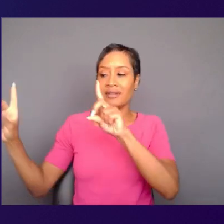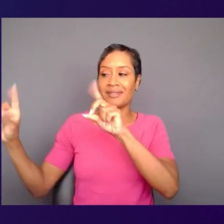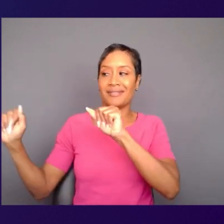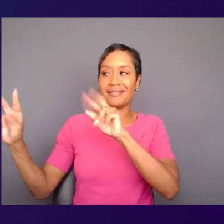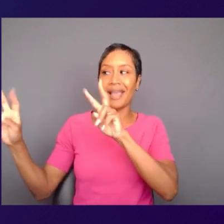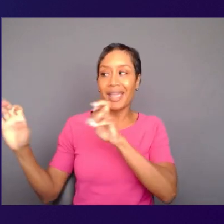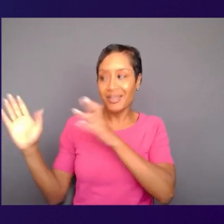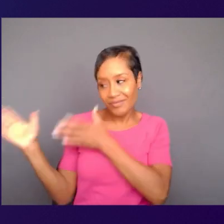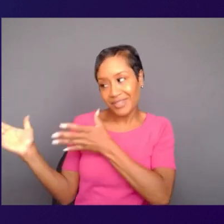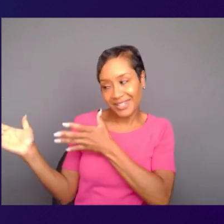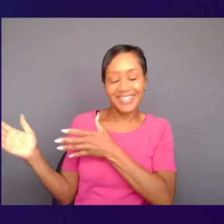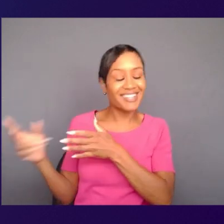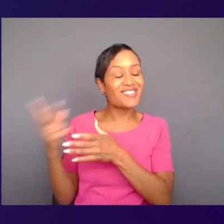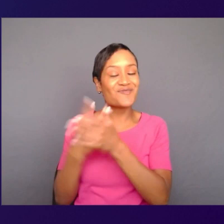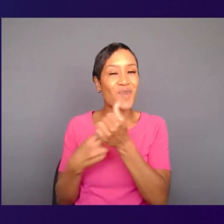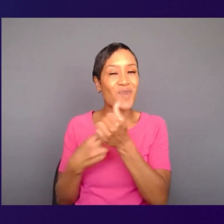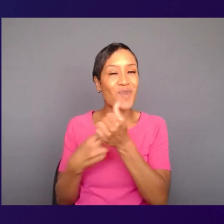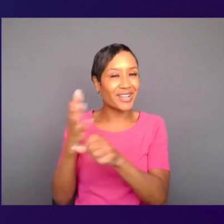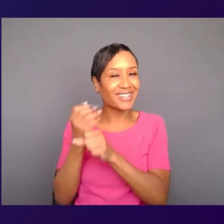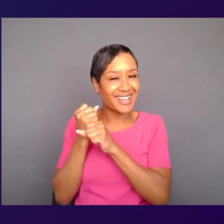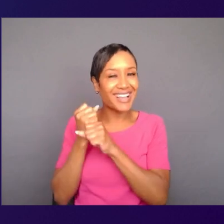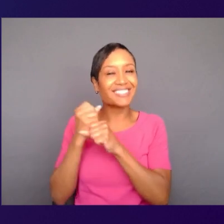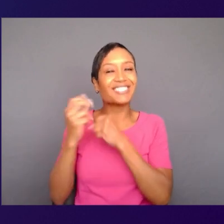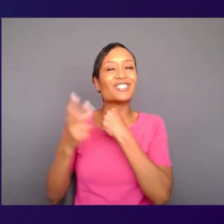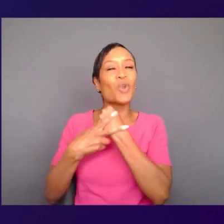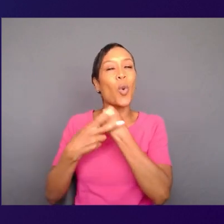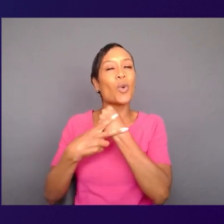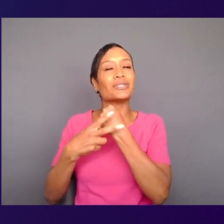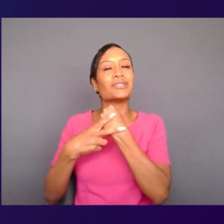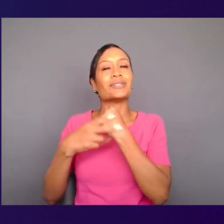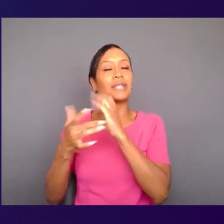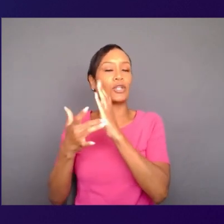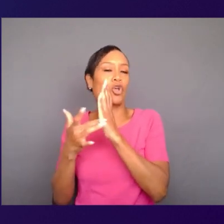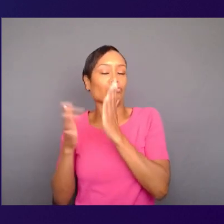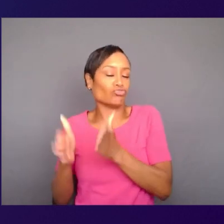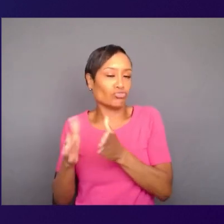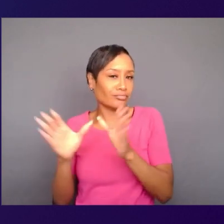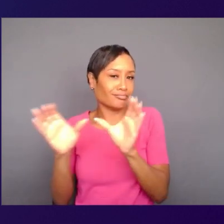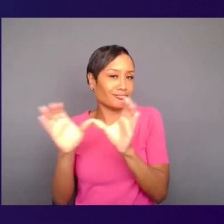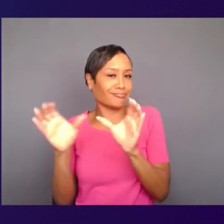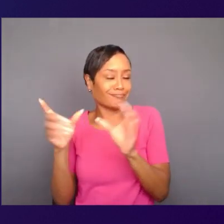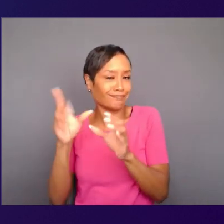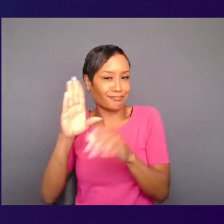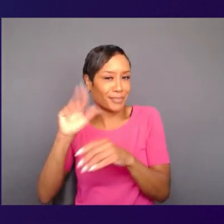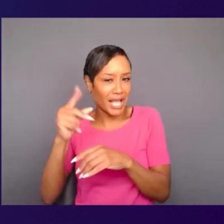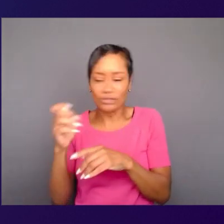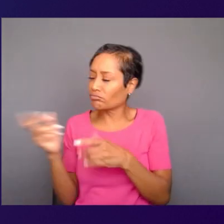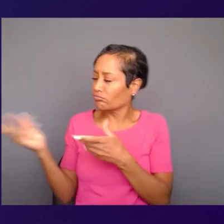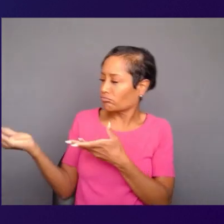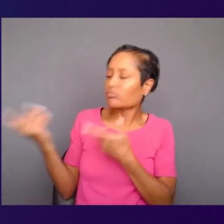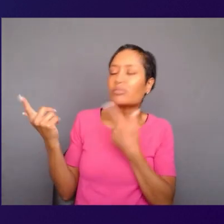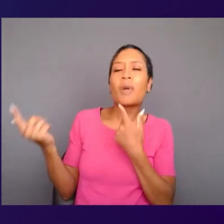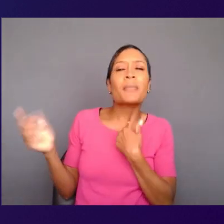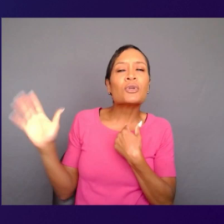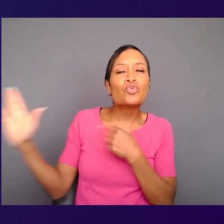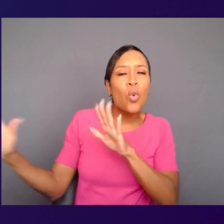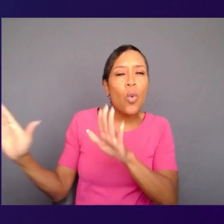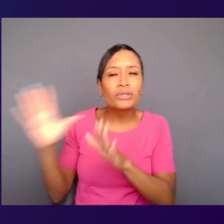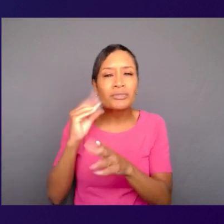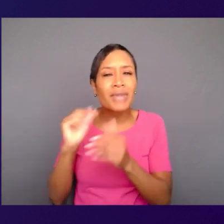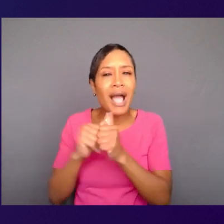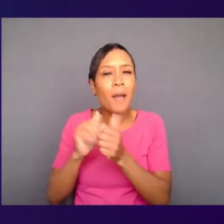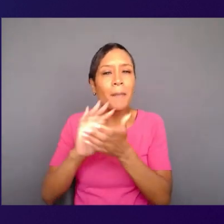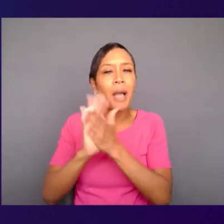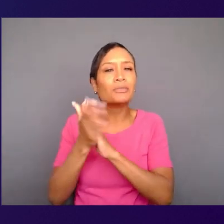have earned storage technologist. So can you tell me about your experience working towards becoming a storage